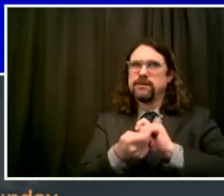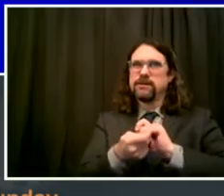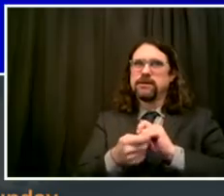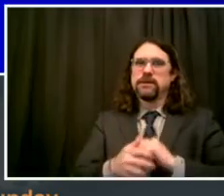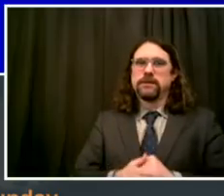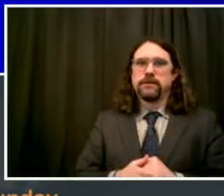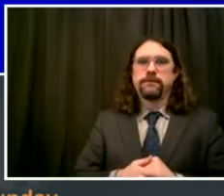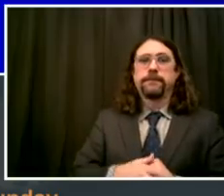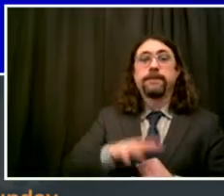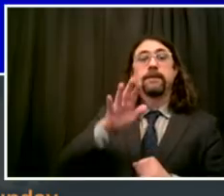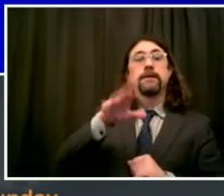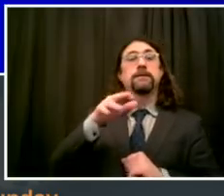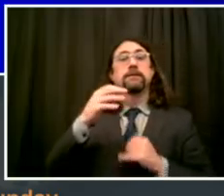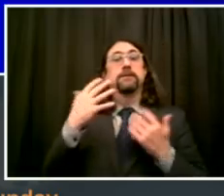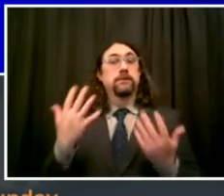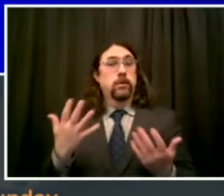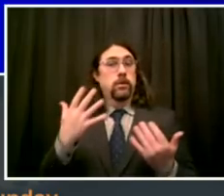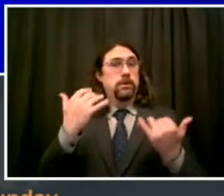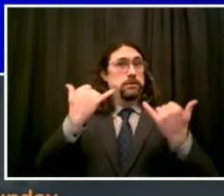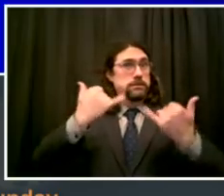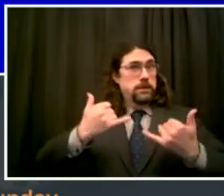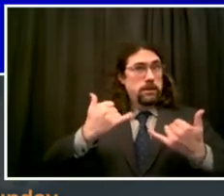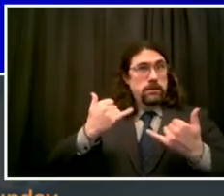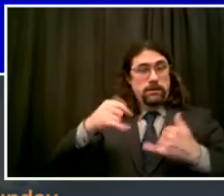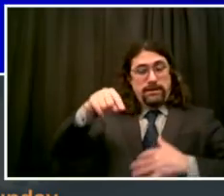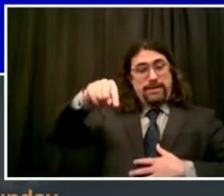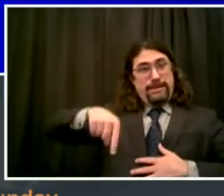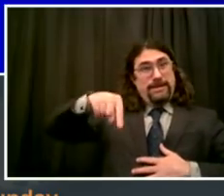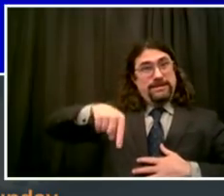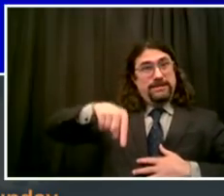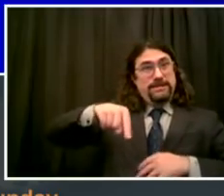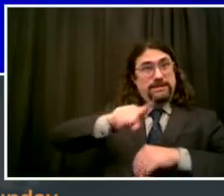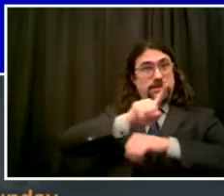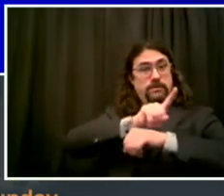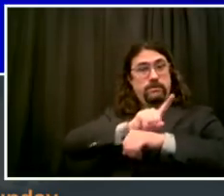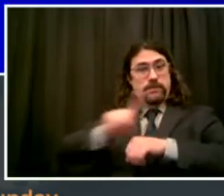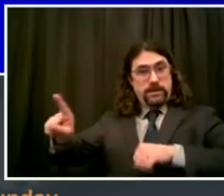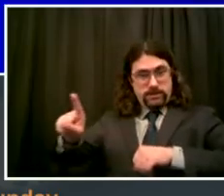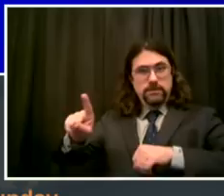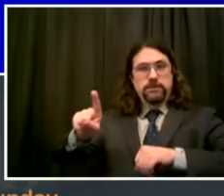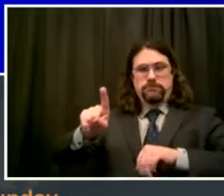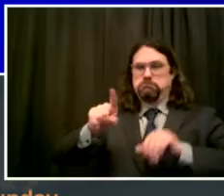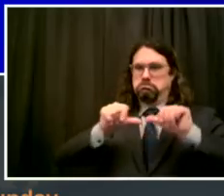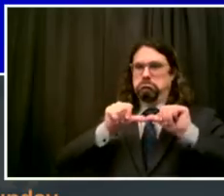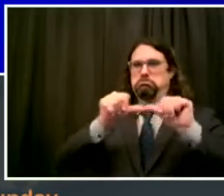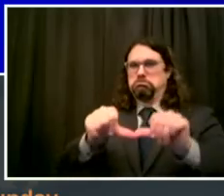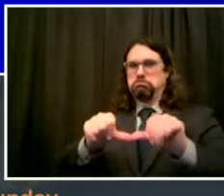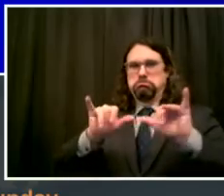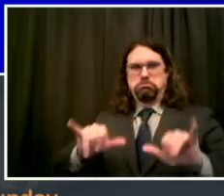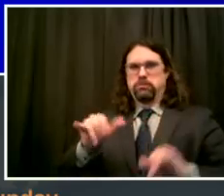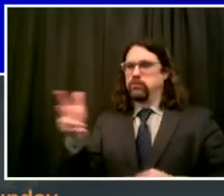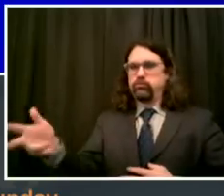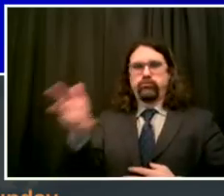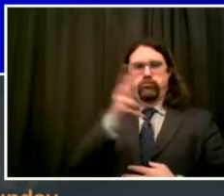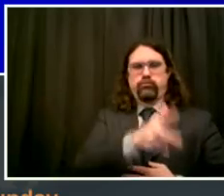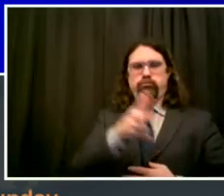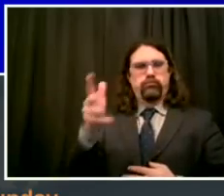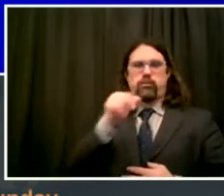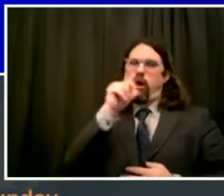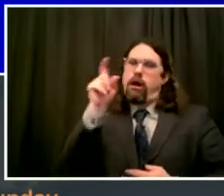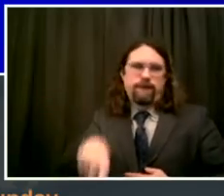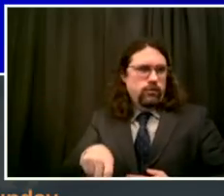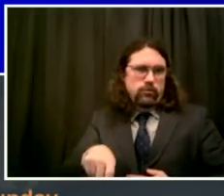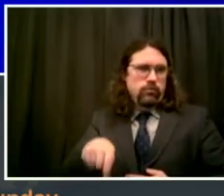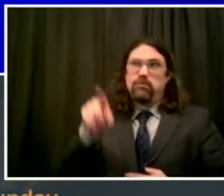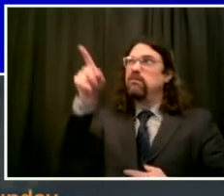by the way, this suspension now that's happened over recent weeks is actually one of the longest in the history of New York City.